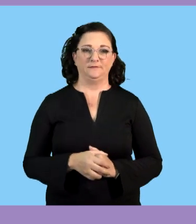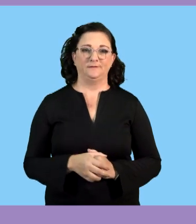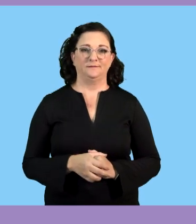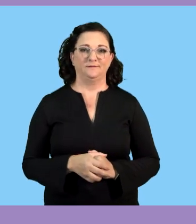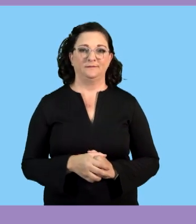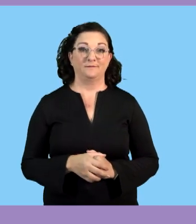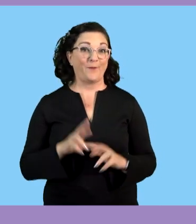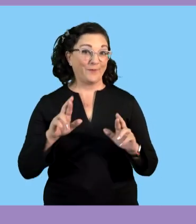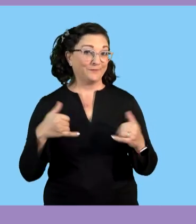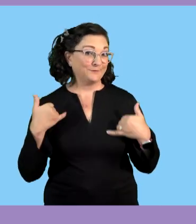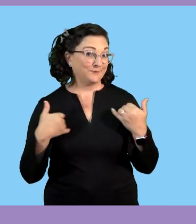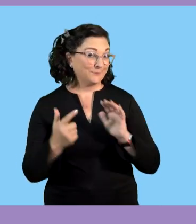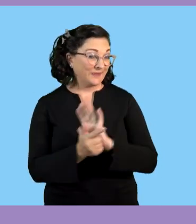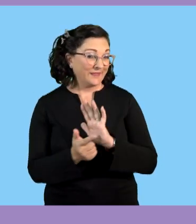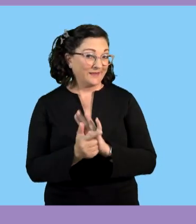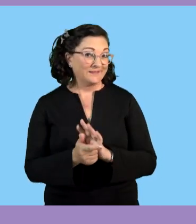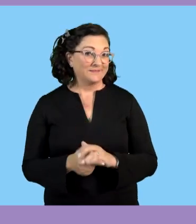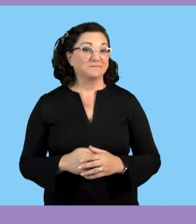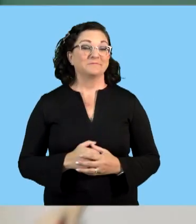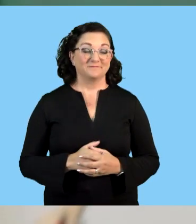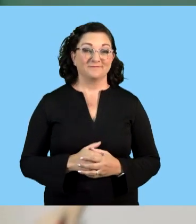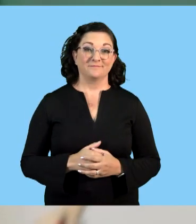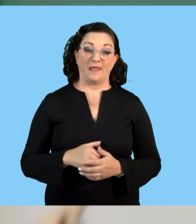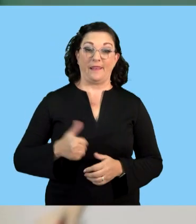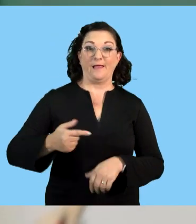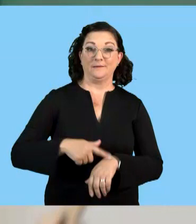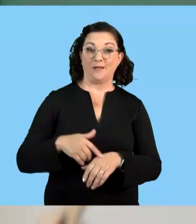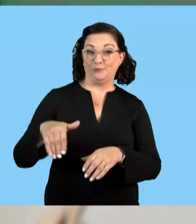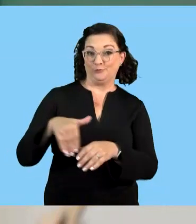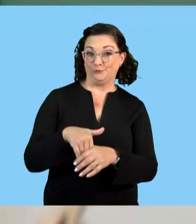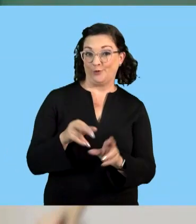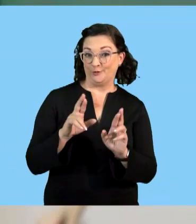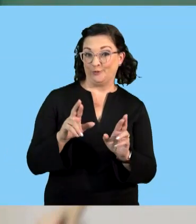are correct. I hope you enjoyed this lesson, and I hope you join